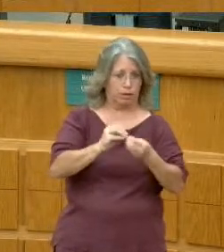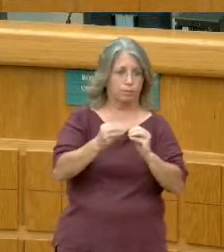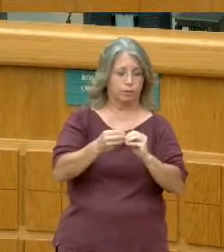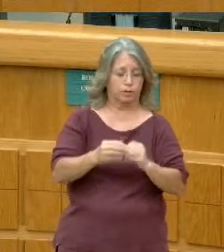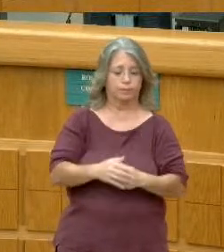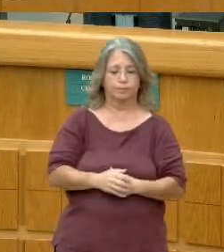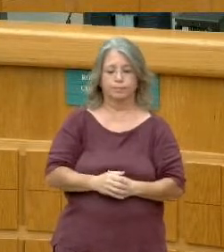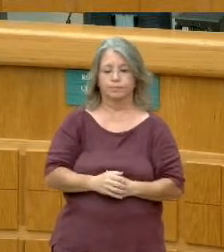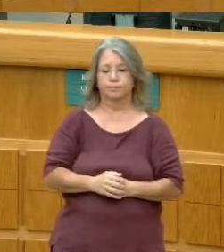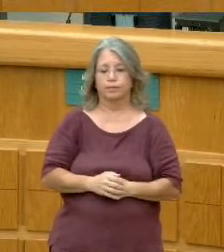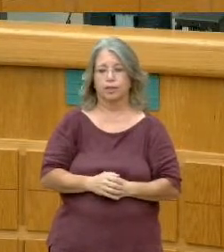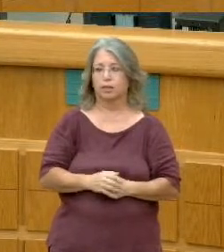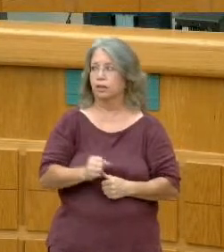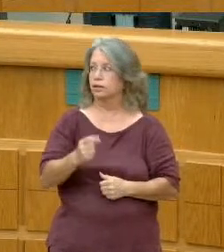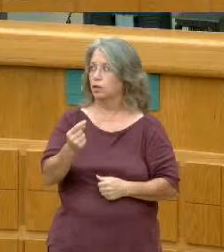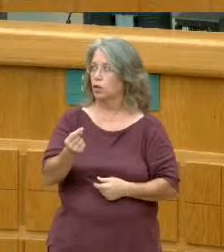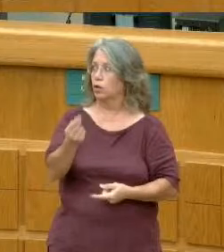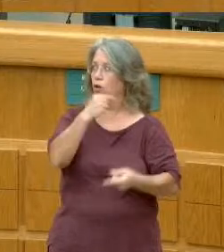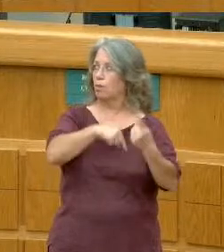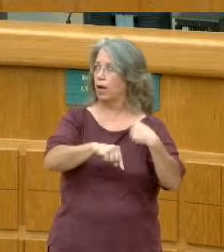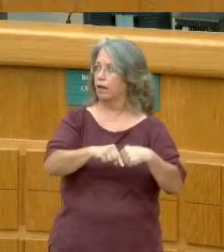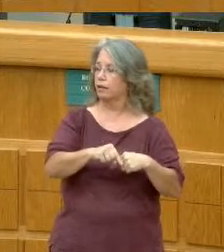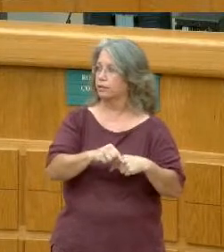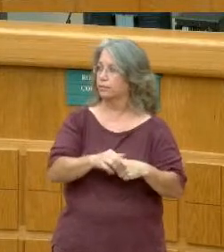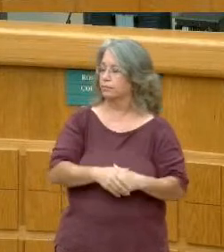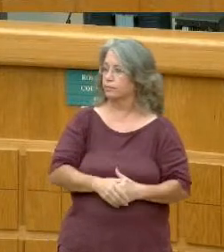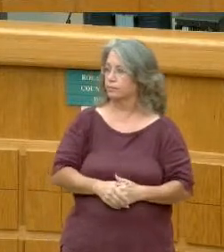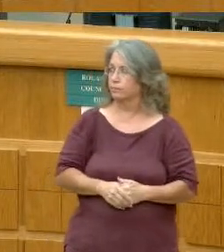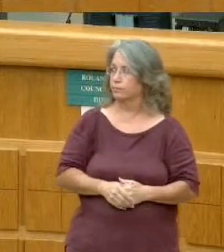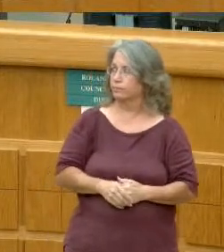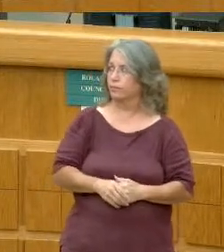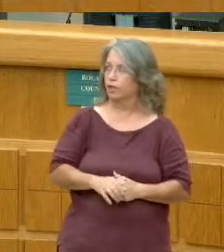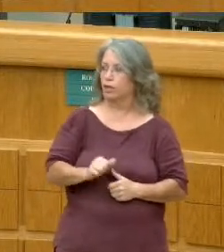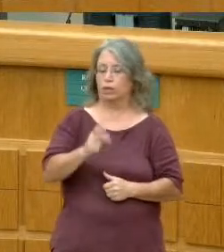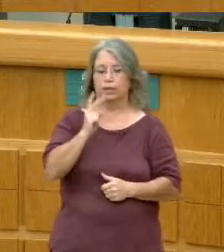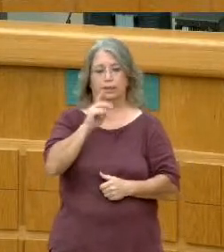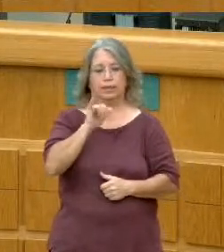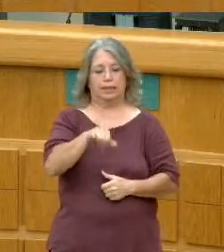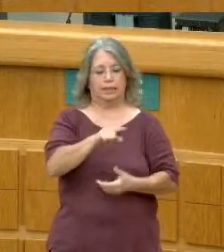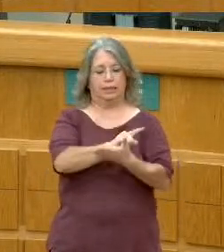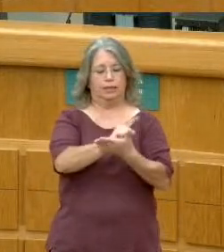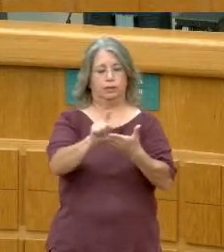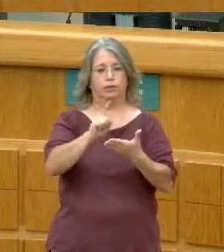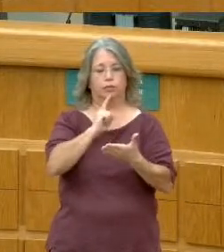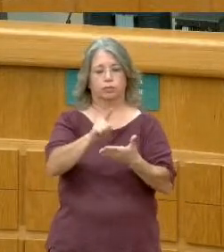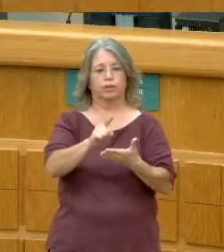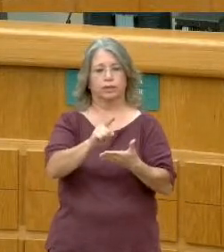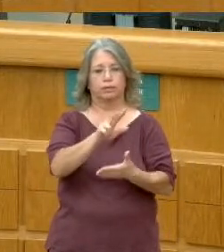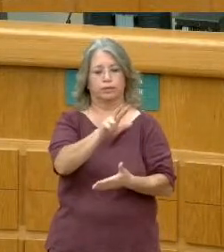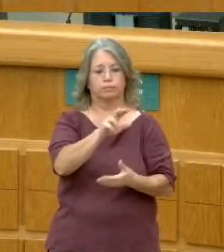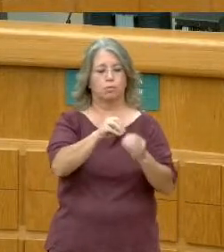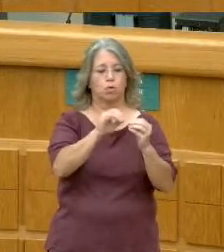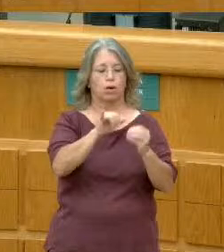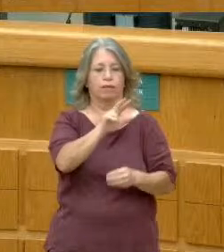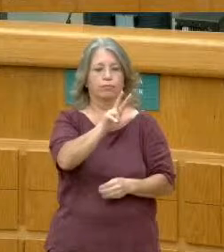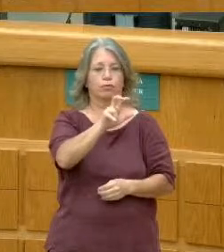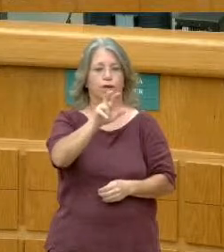let's go back to the first slide again. Yeah, so you can see this week was really a series of 300s, not